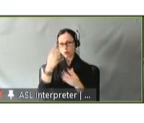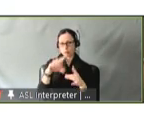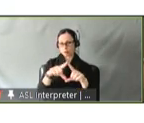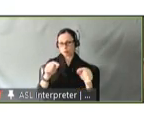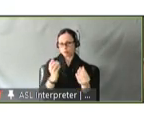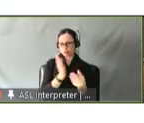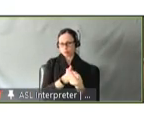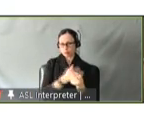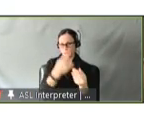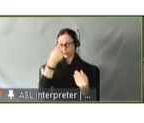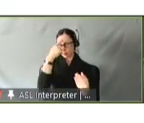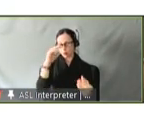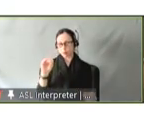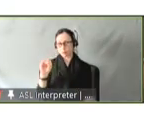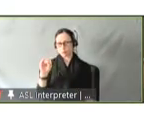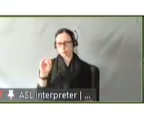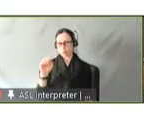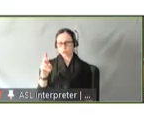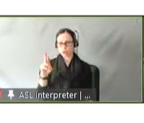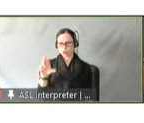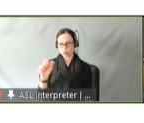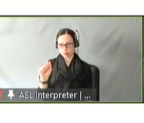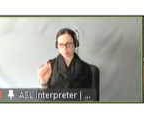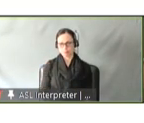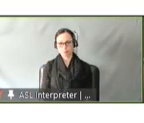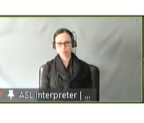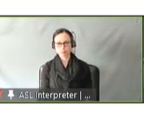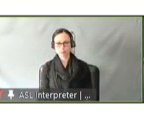vaccine. Next slide, please.